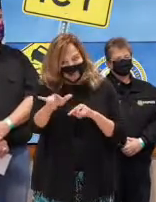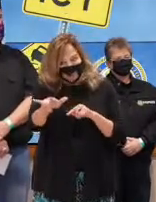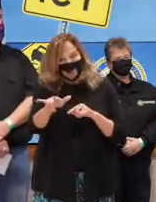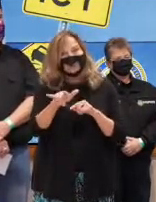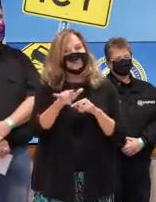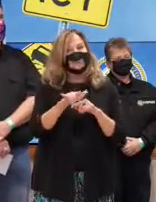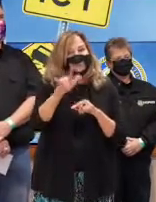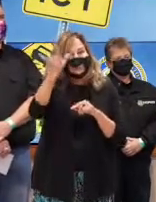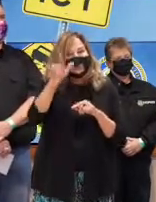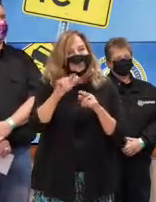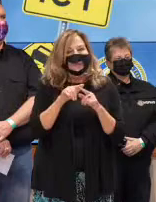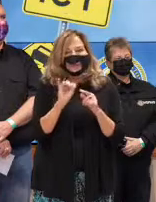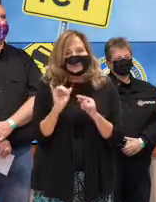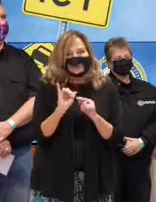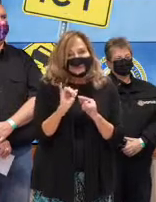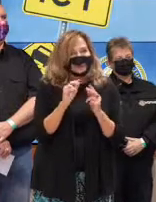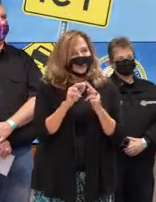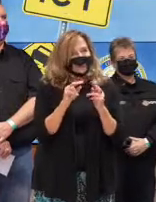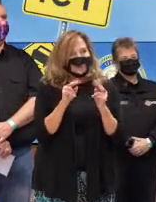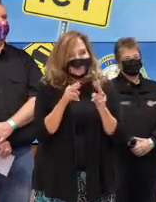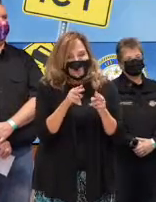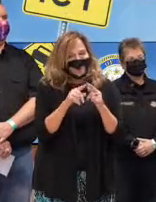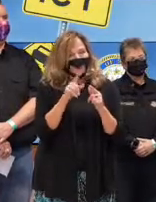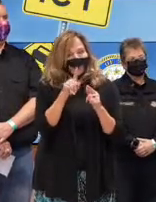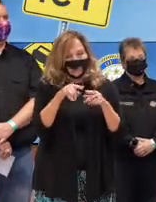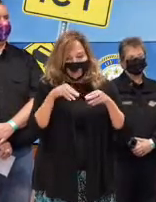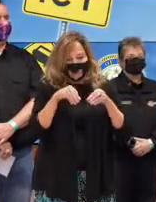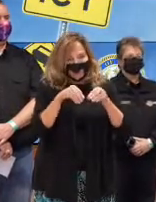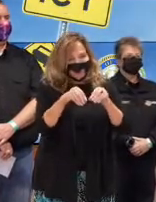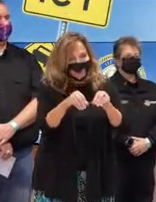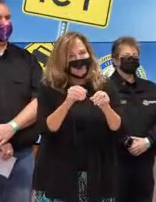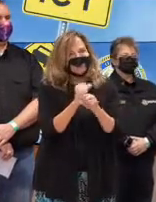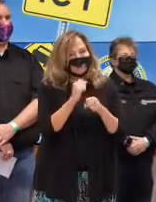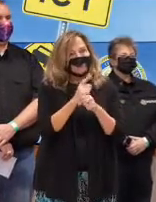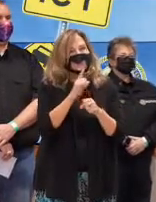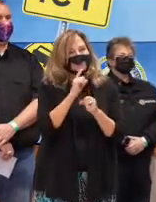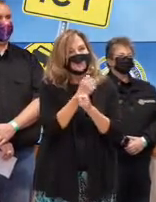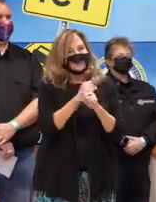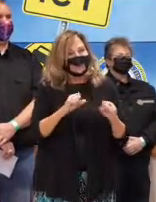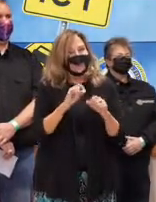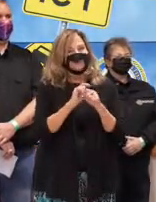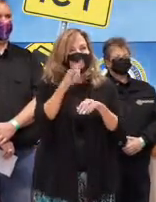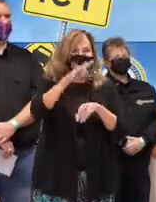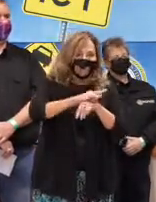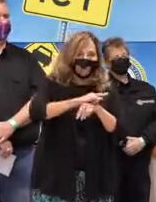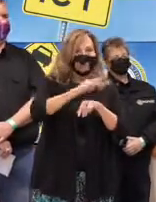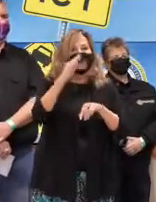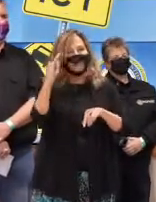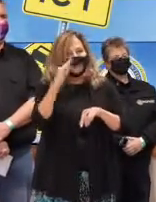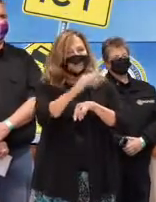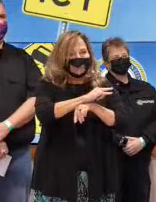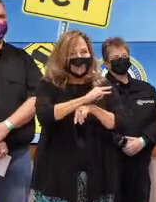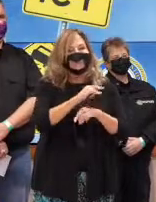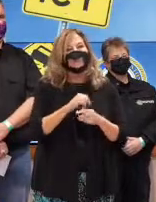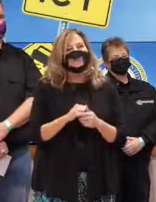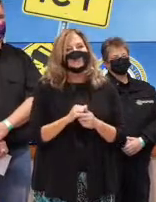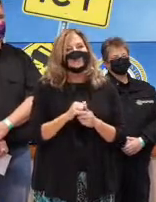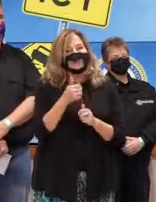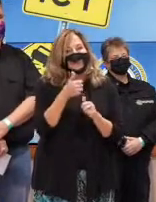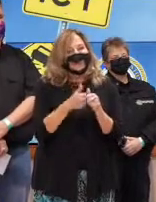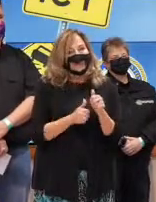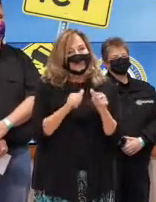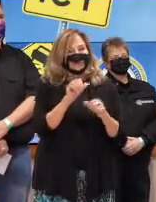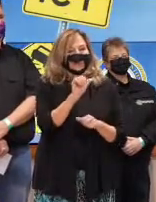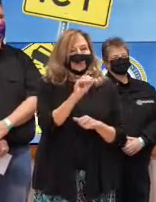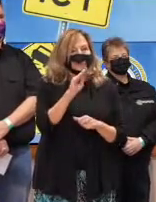them just like the roads on our streets, so that there's no problems with the planes coming in and out. And then the terminals. They did want